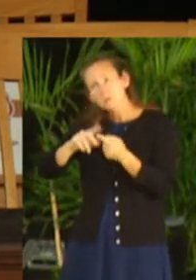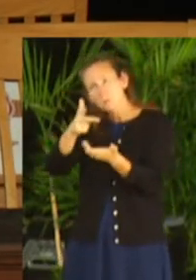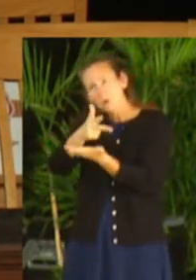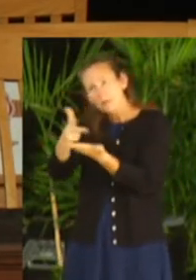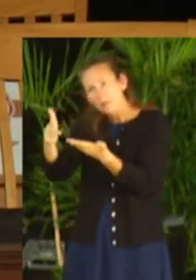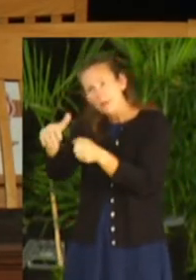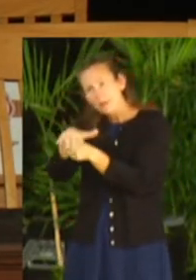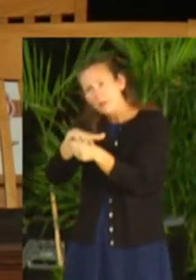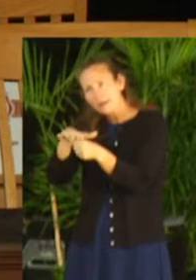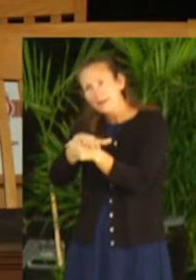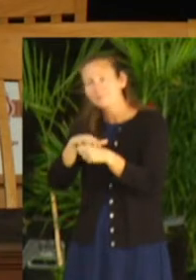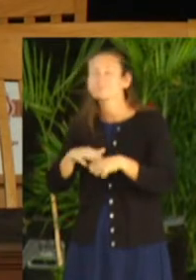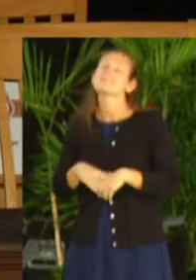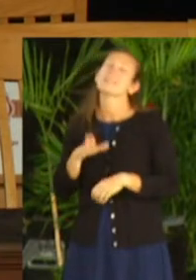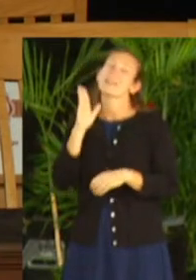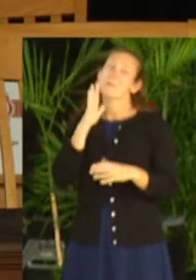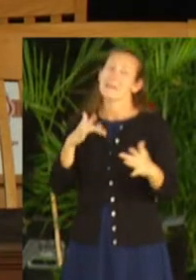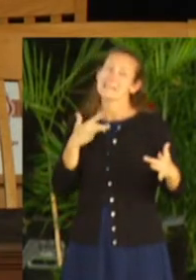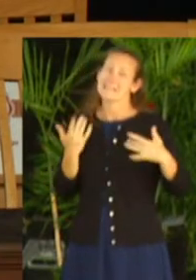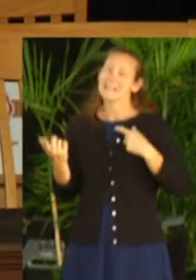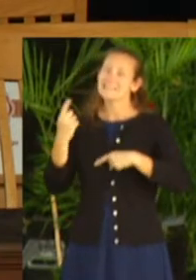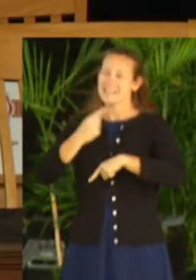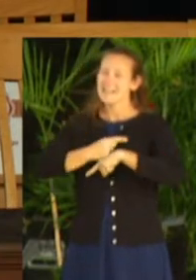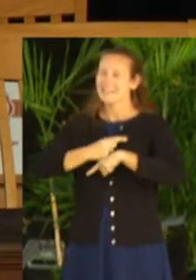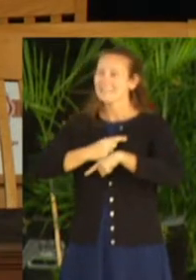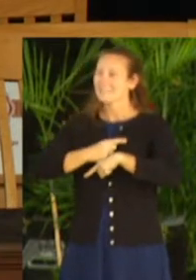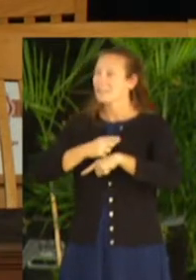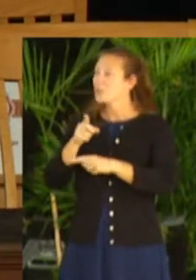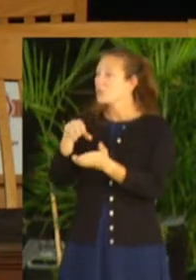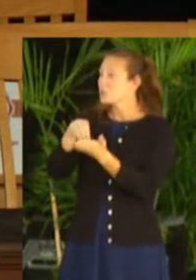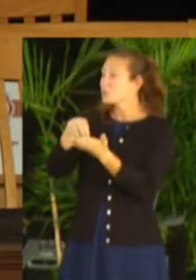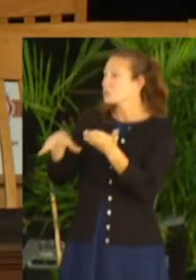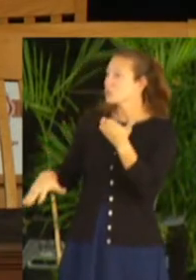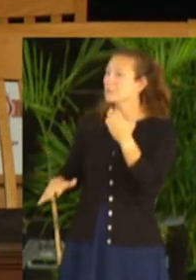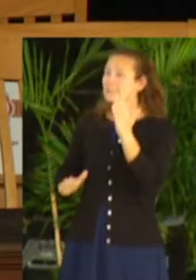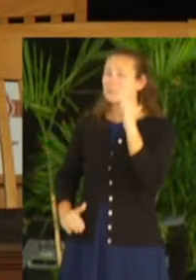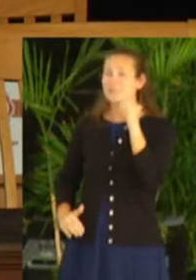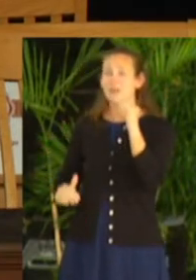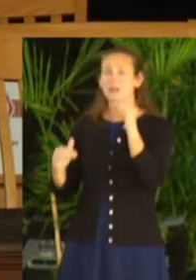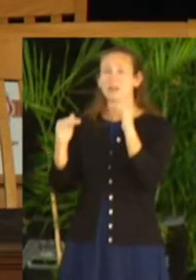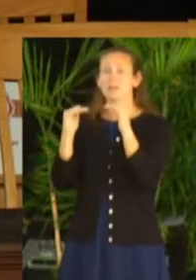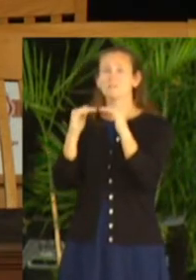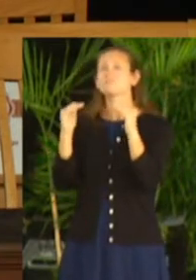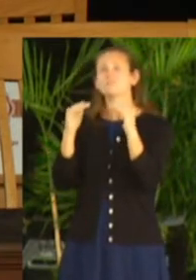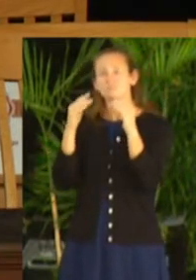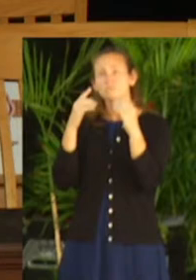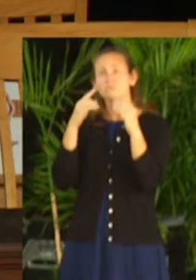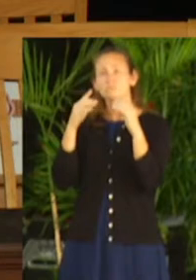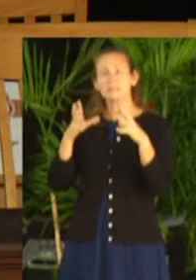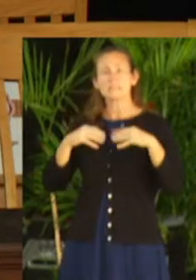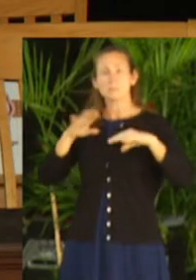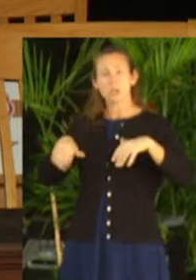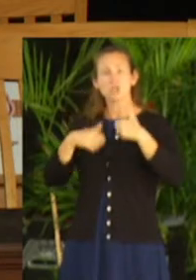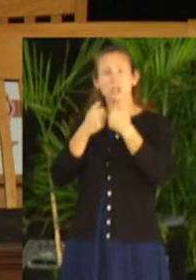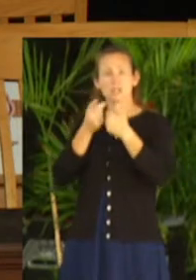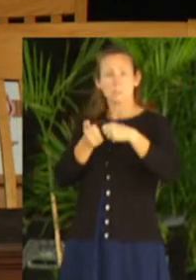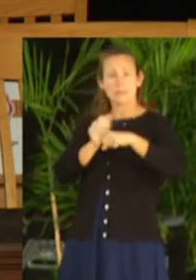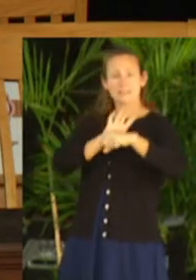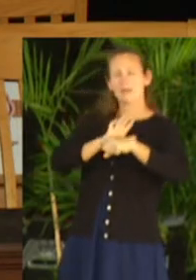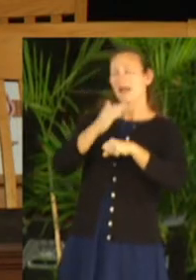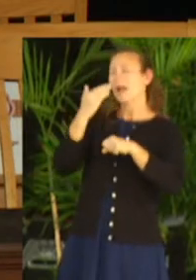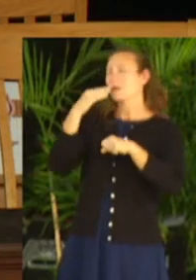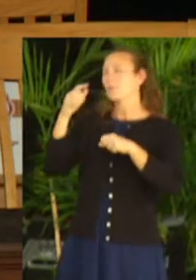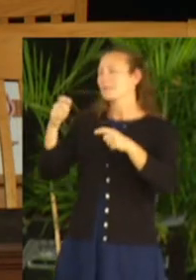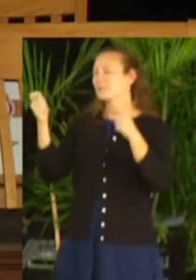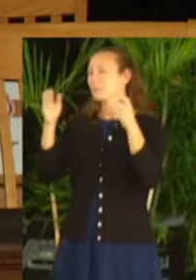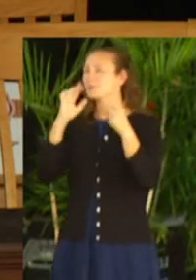will be an exciting day. And just as the students have risen to the challenge of the pandemic, I know that today's ceremony will be a successful and enjoyable